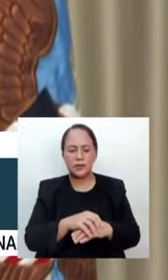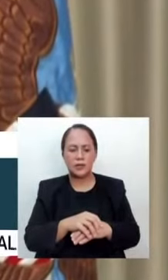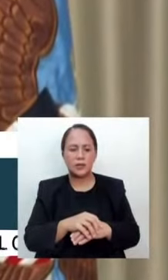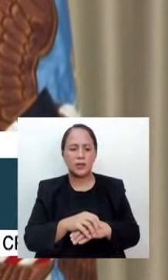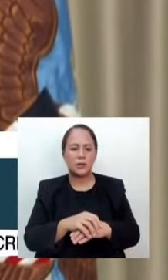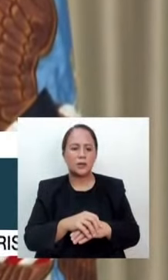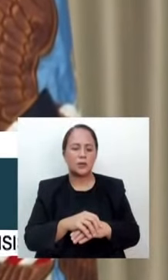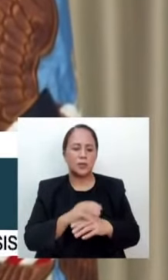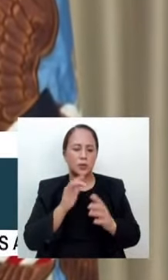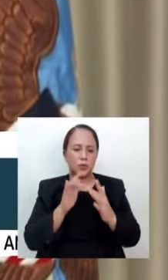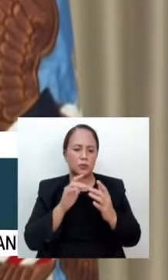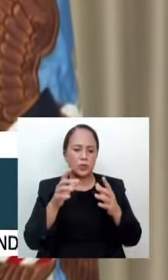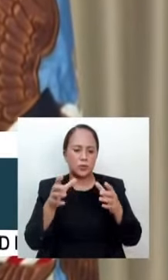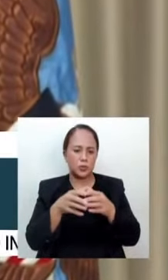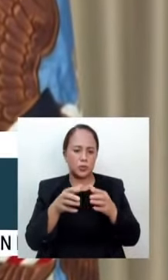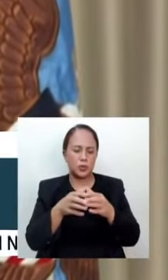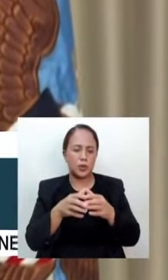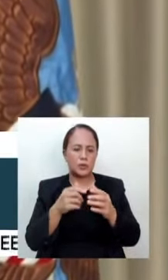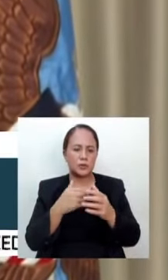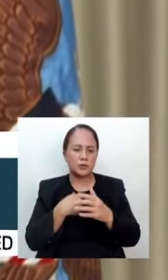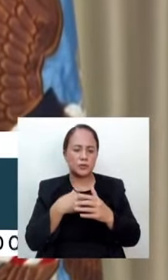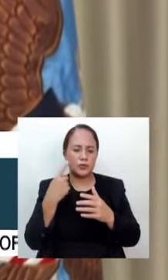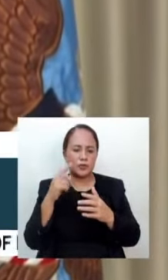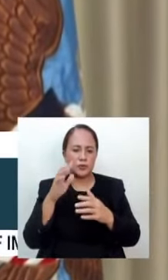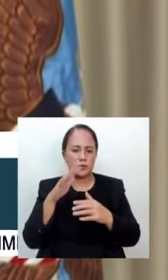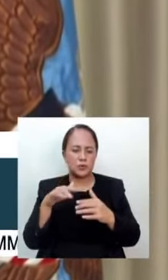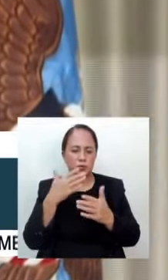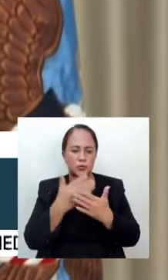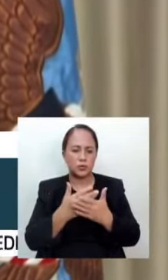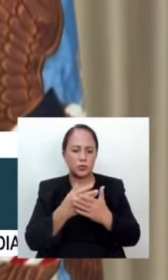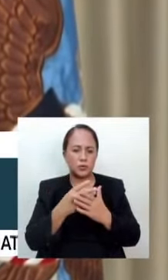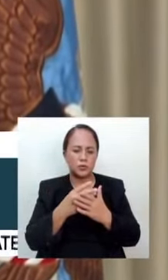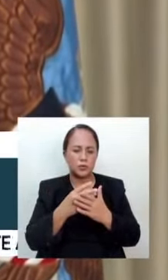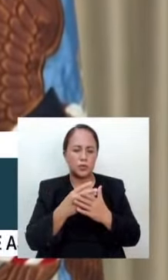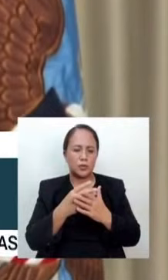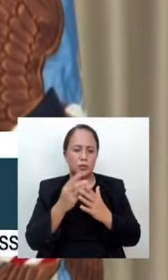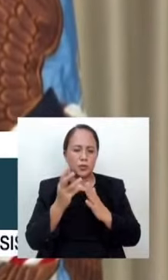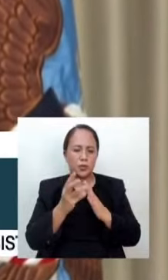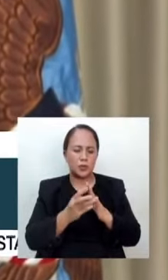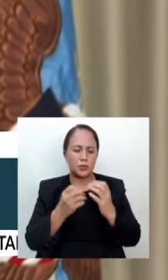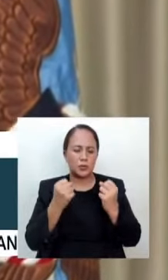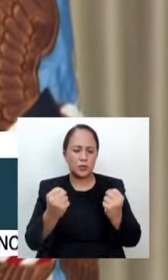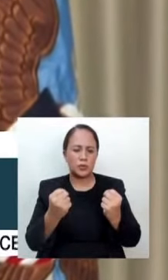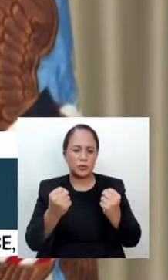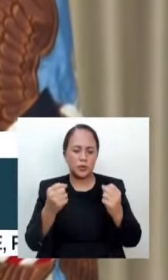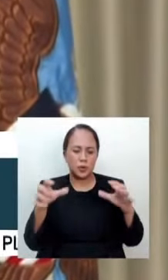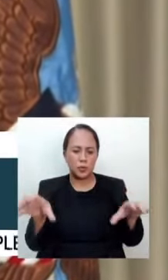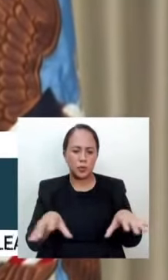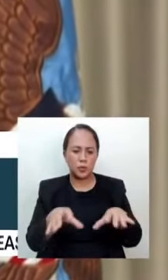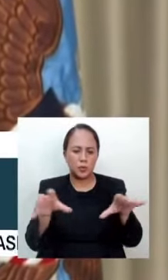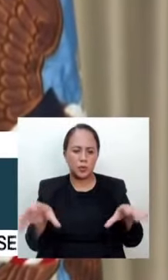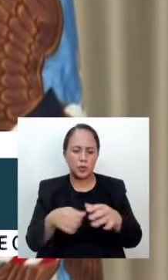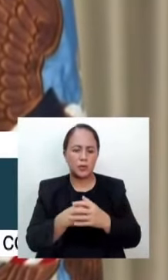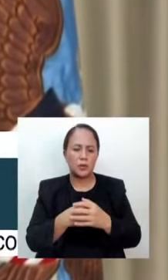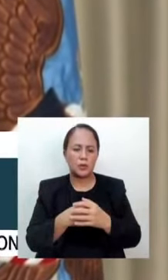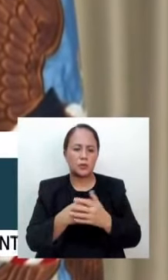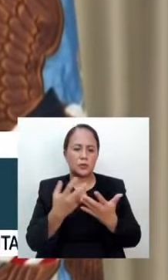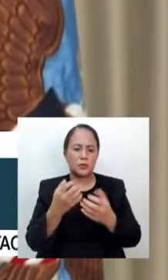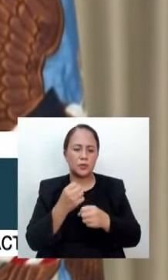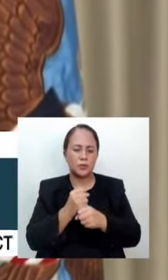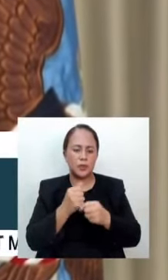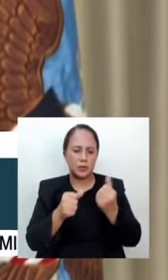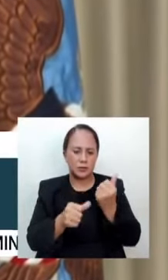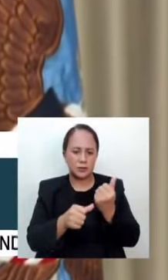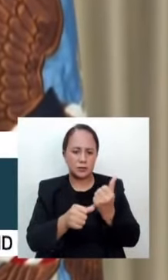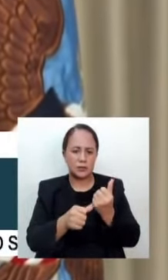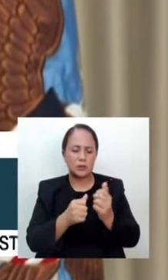group will be a vehicle for nations of goodwill to intensify our efforts and coordinate our assistance